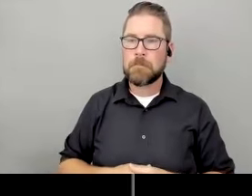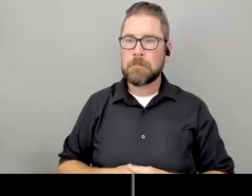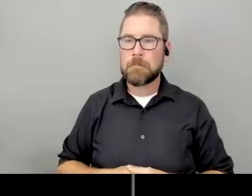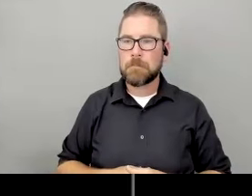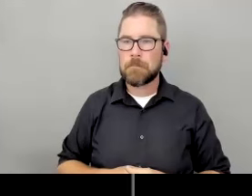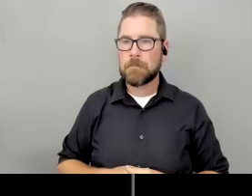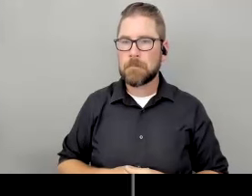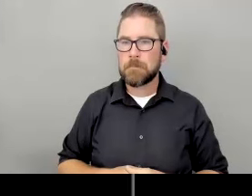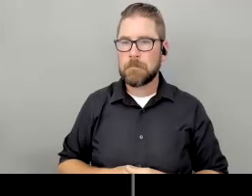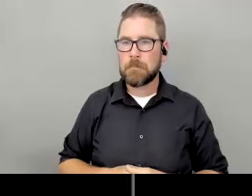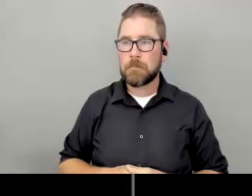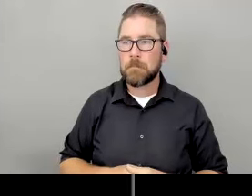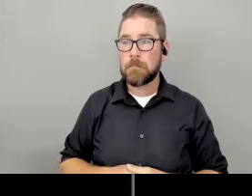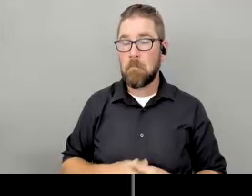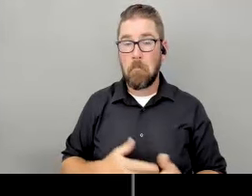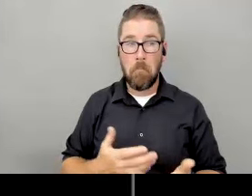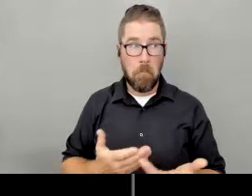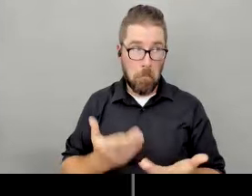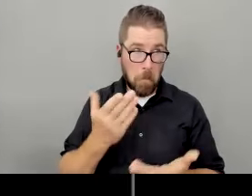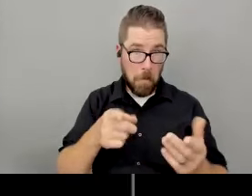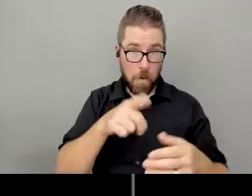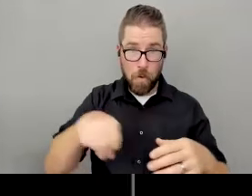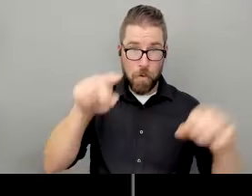Maybe I should quiz the audience.